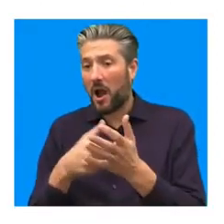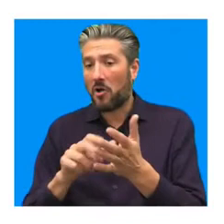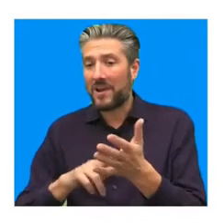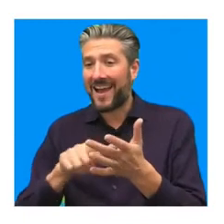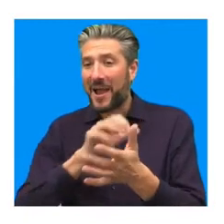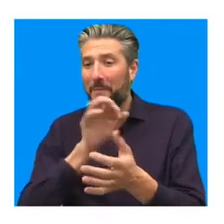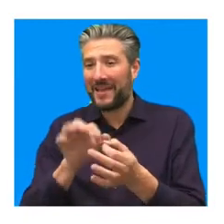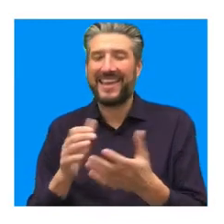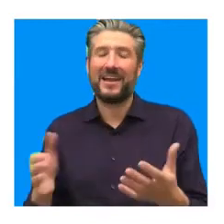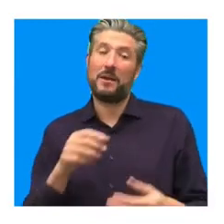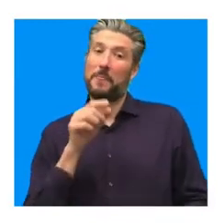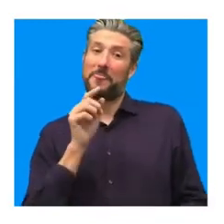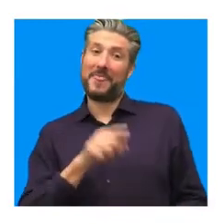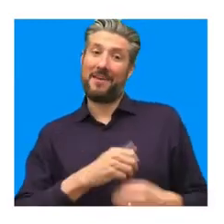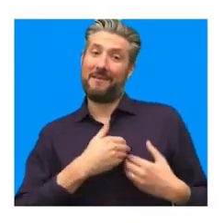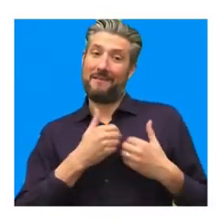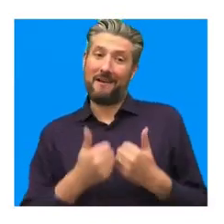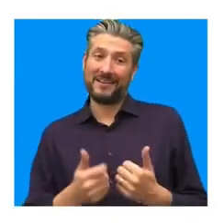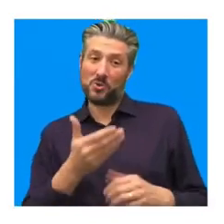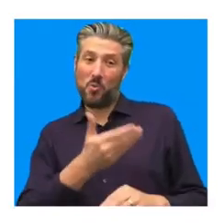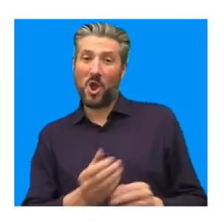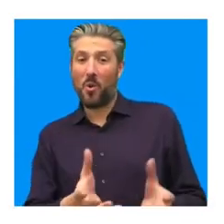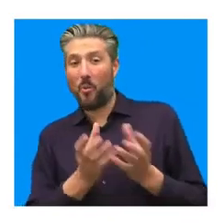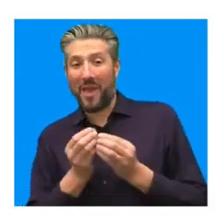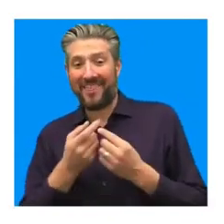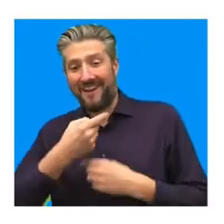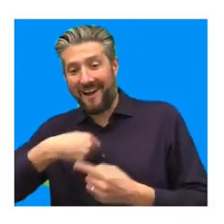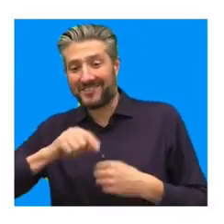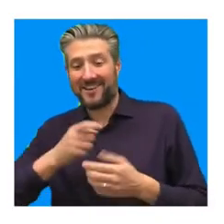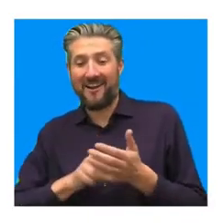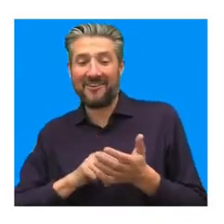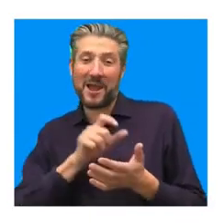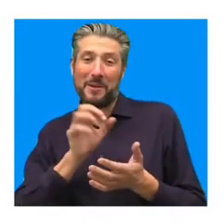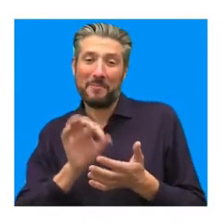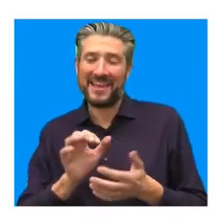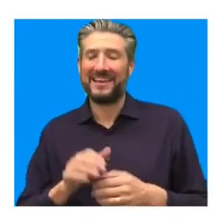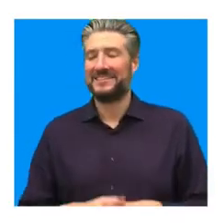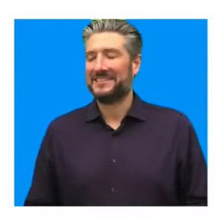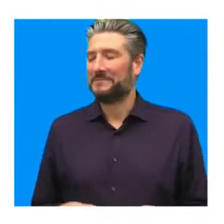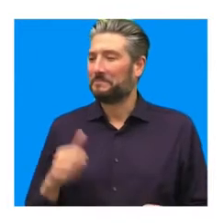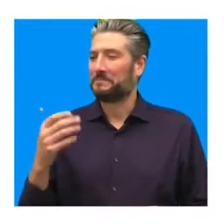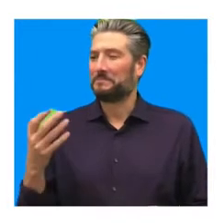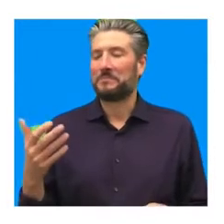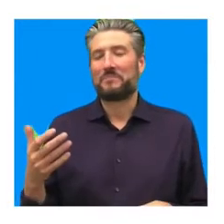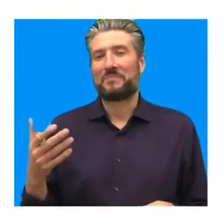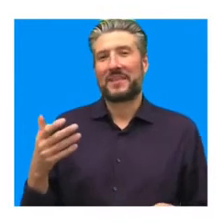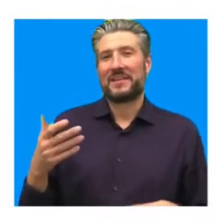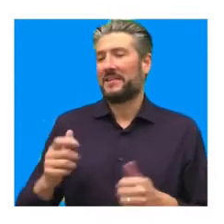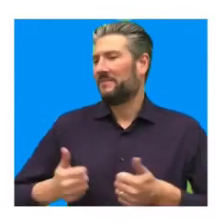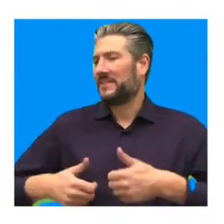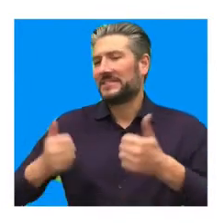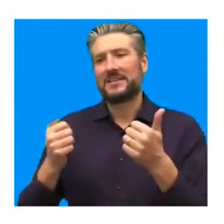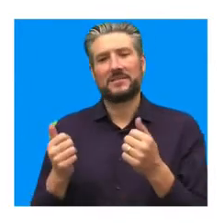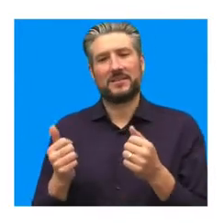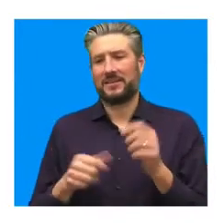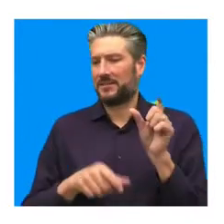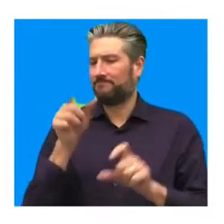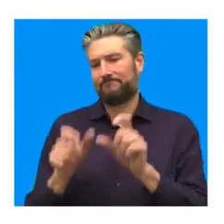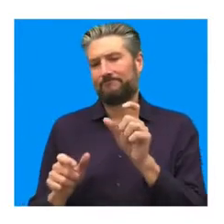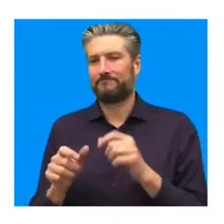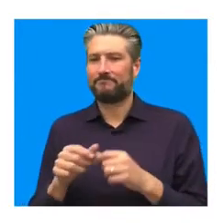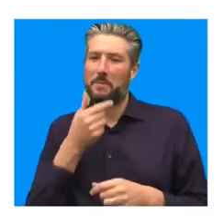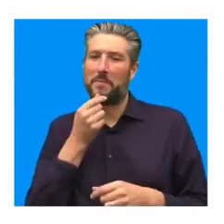us, so Okay. I'll have to give them all the credit. Nice. Well, it's another fantastic lineup. So thank you so much, and I look forward